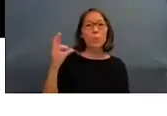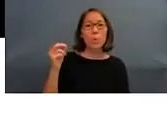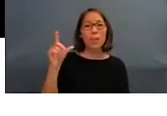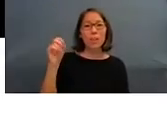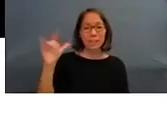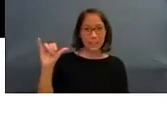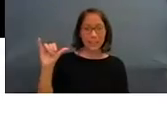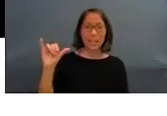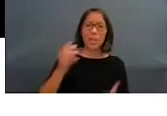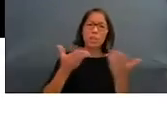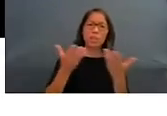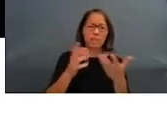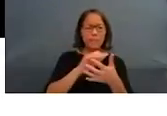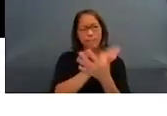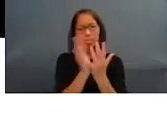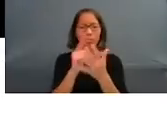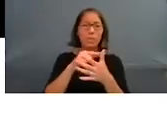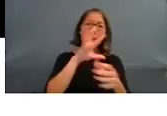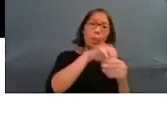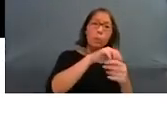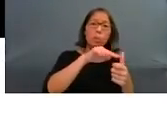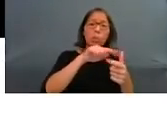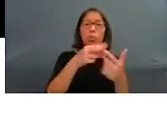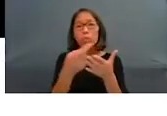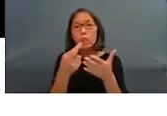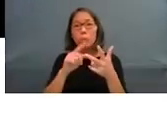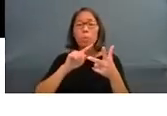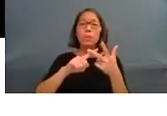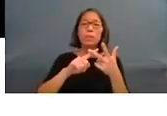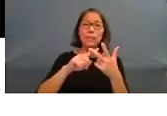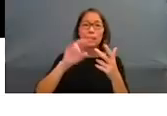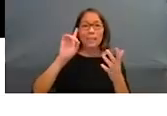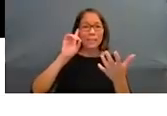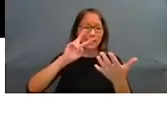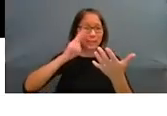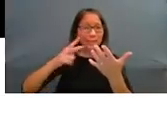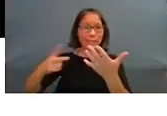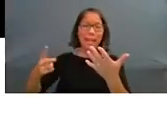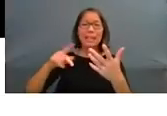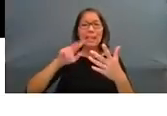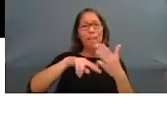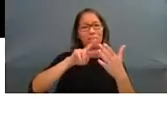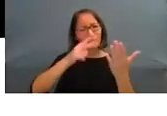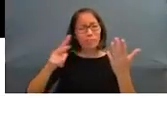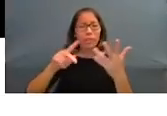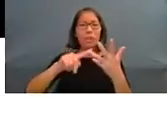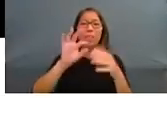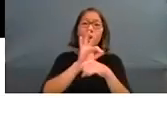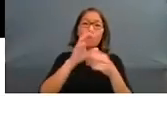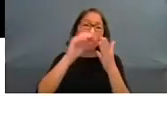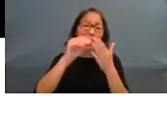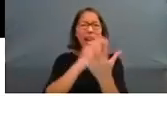range from inclusion to resource, dyslexia, functional learning, and a wide range of related